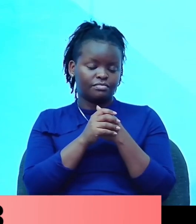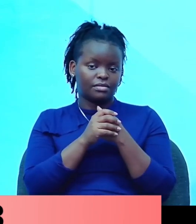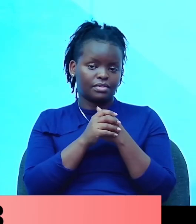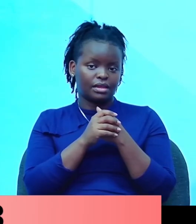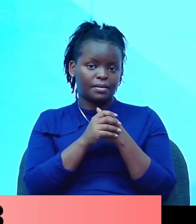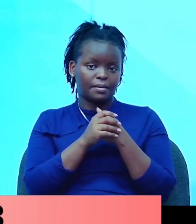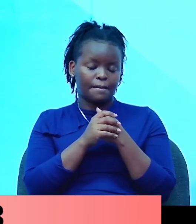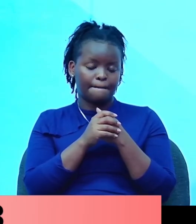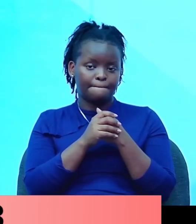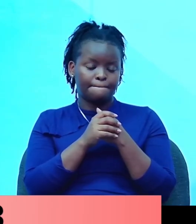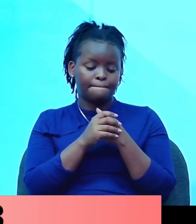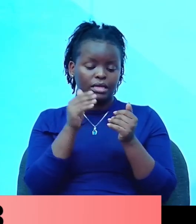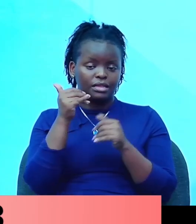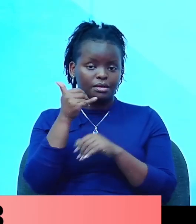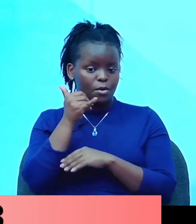mobile banking platform,